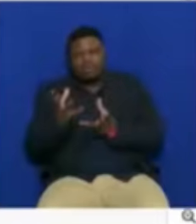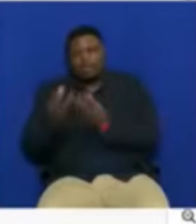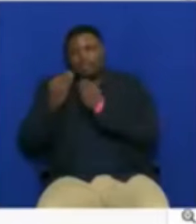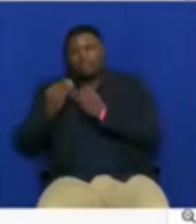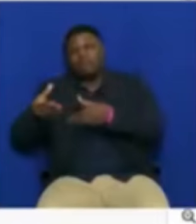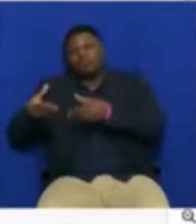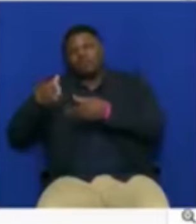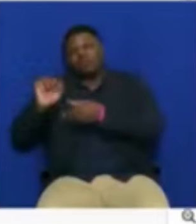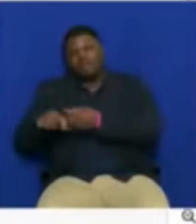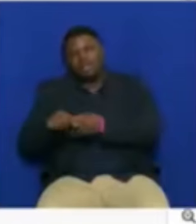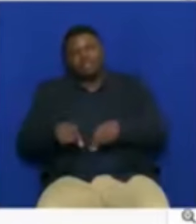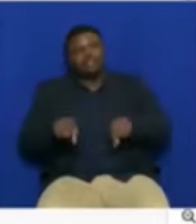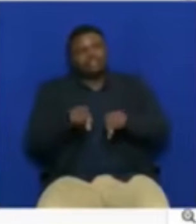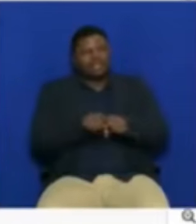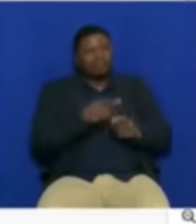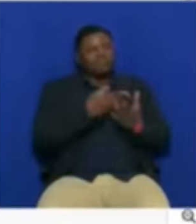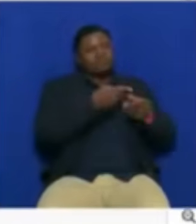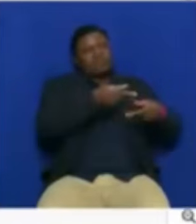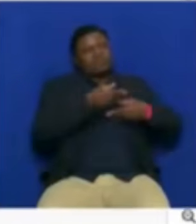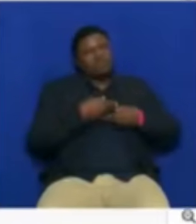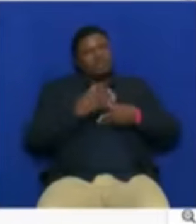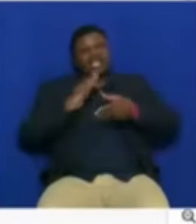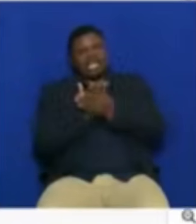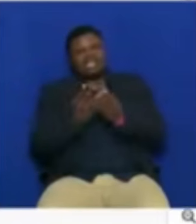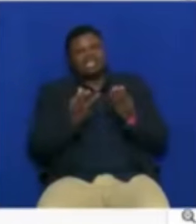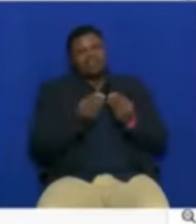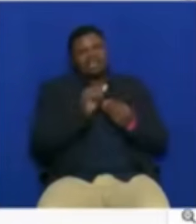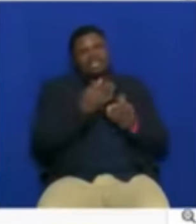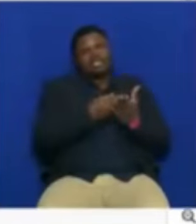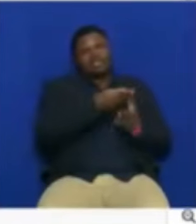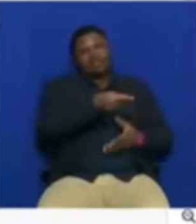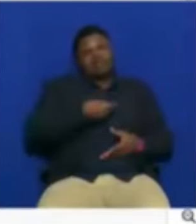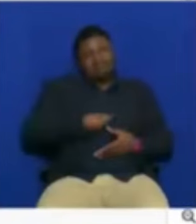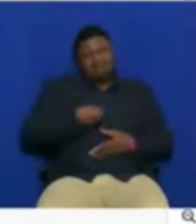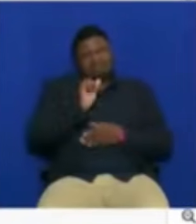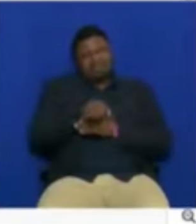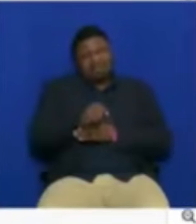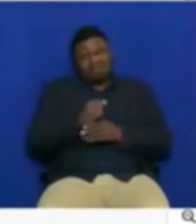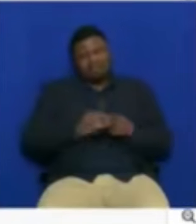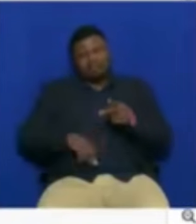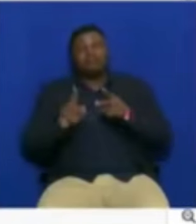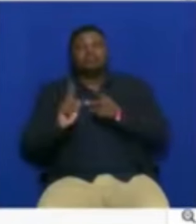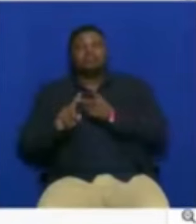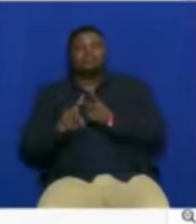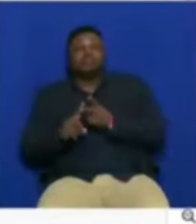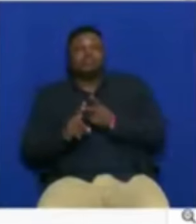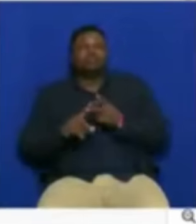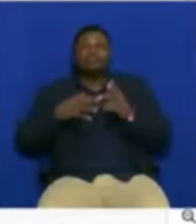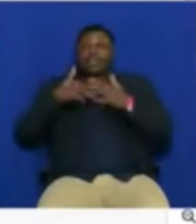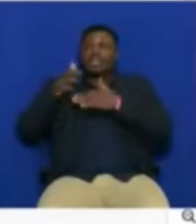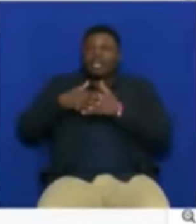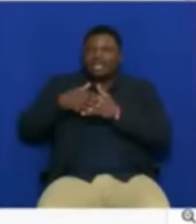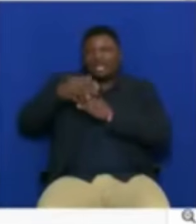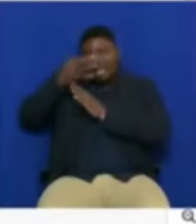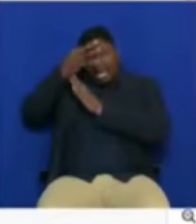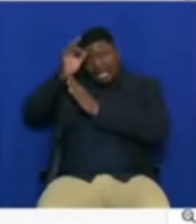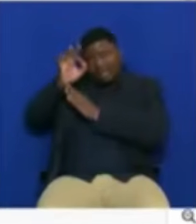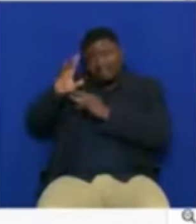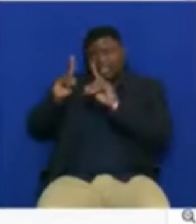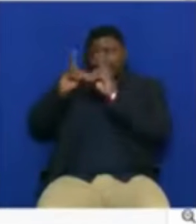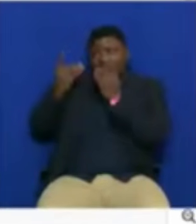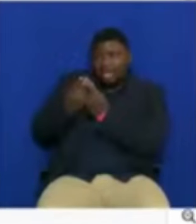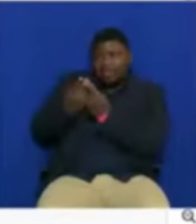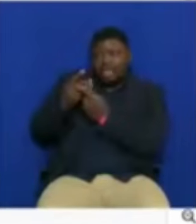provided. 3, determine if any other government department is investigating the same allegations. So this